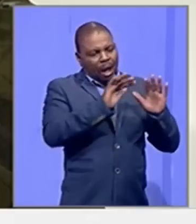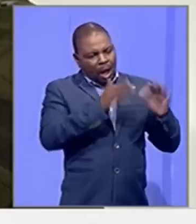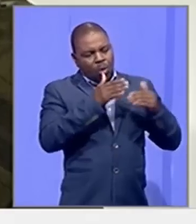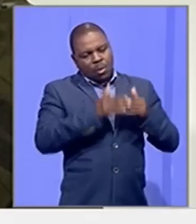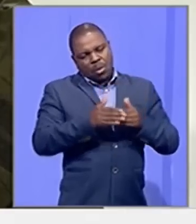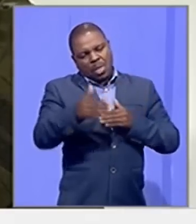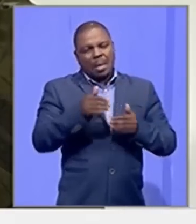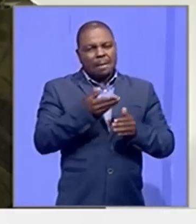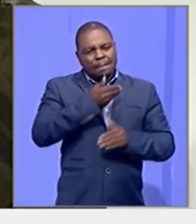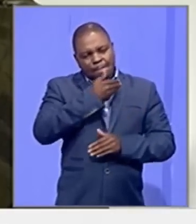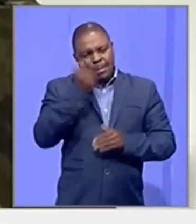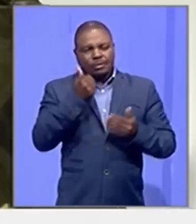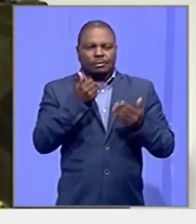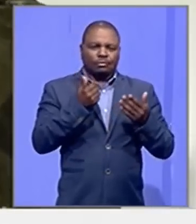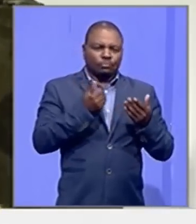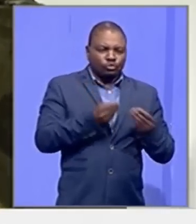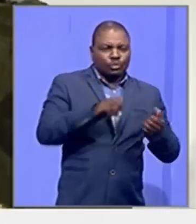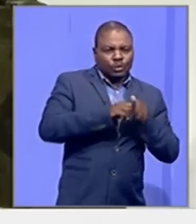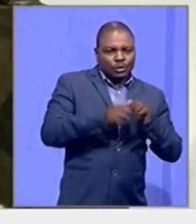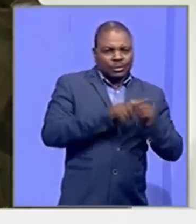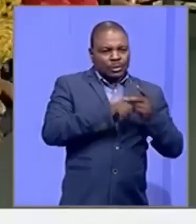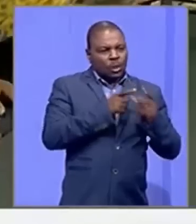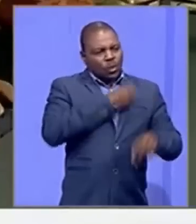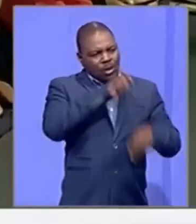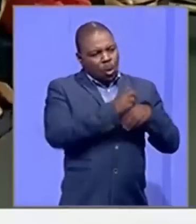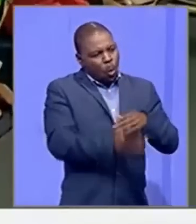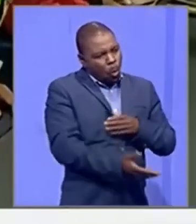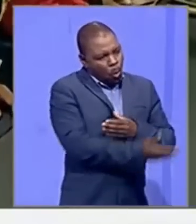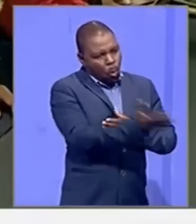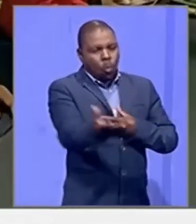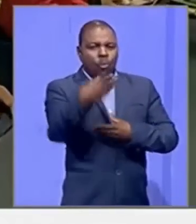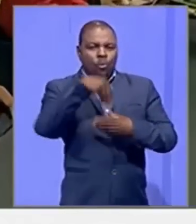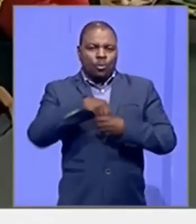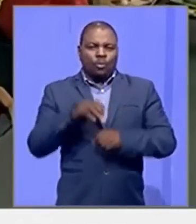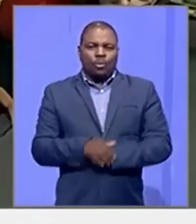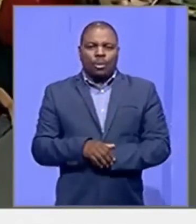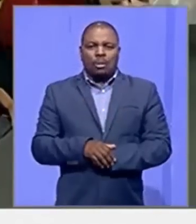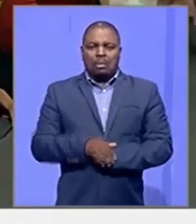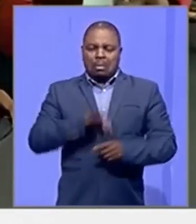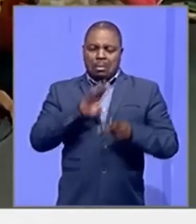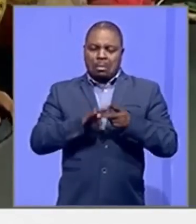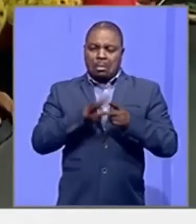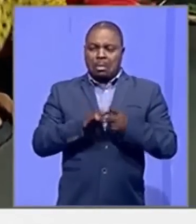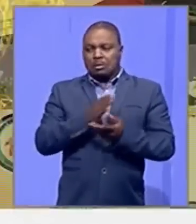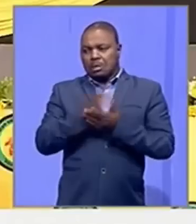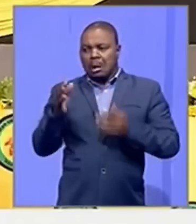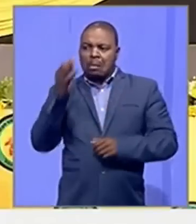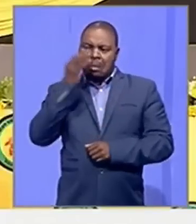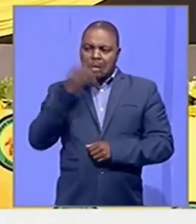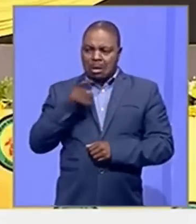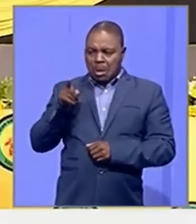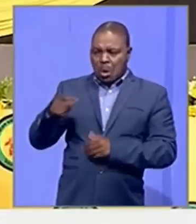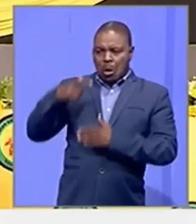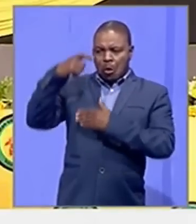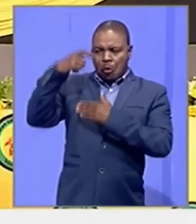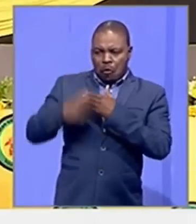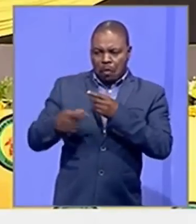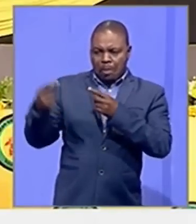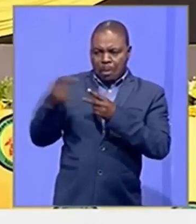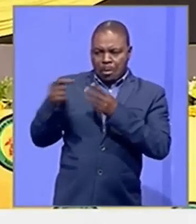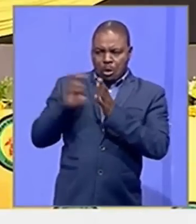we unite young people there and bring them because we need everyone. Liki phaetše ka thoko dipego tša gore conference be sa latele magato le melao yeo